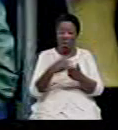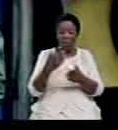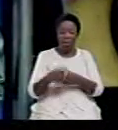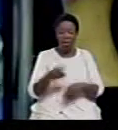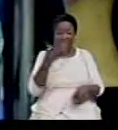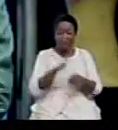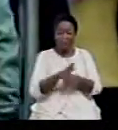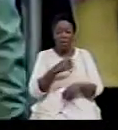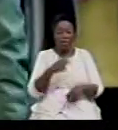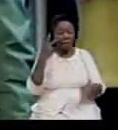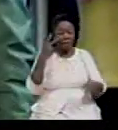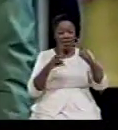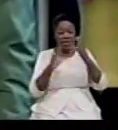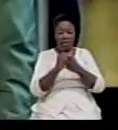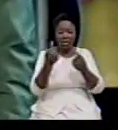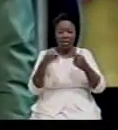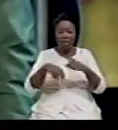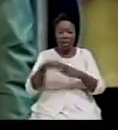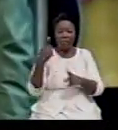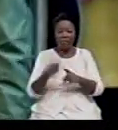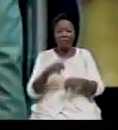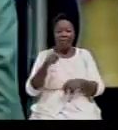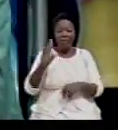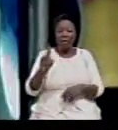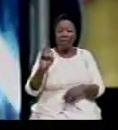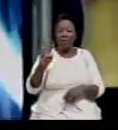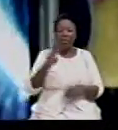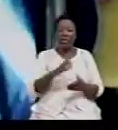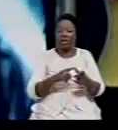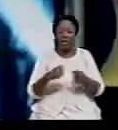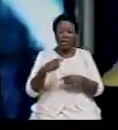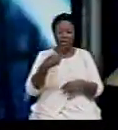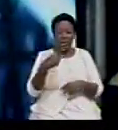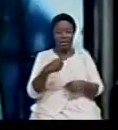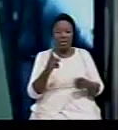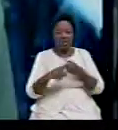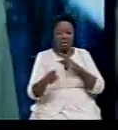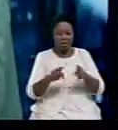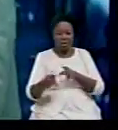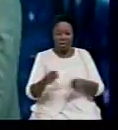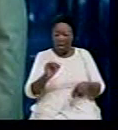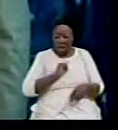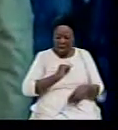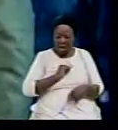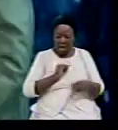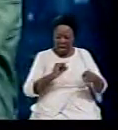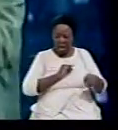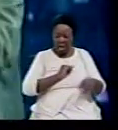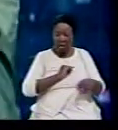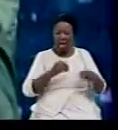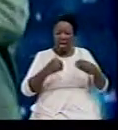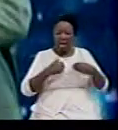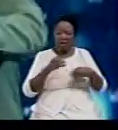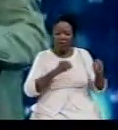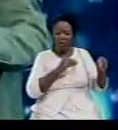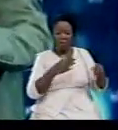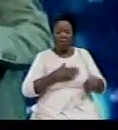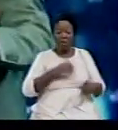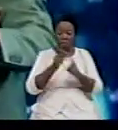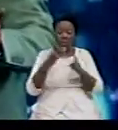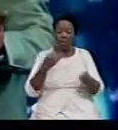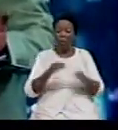Deuteronomy. Prophet like unto you, and will send unto the people, and I'll put my word of power in his mouth. All